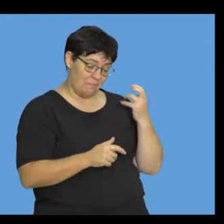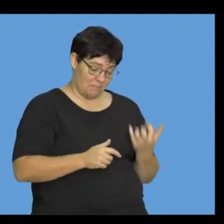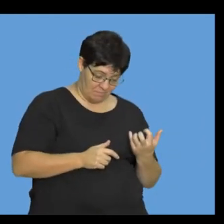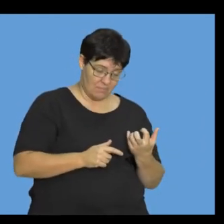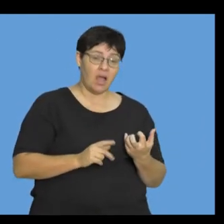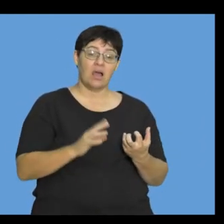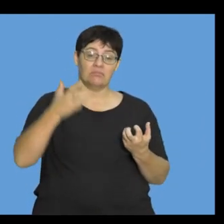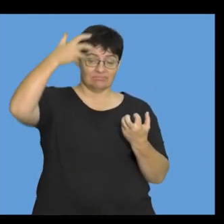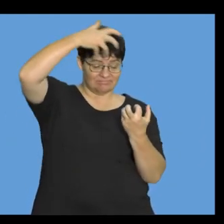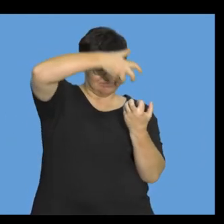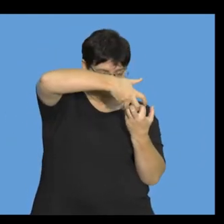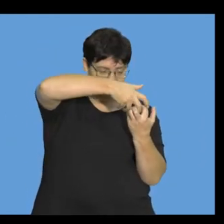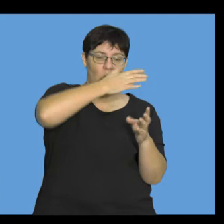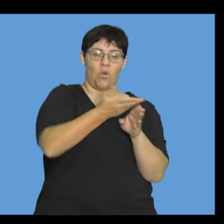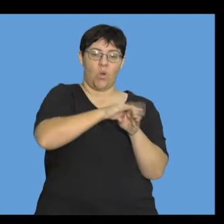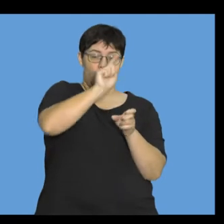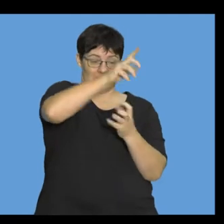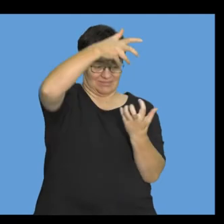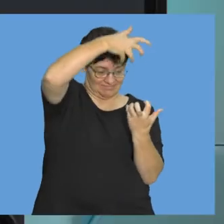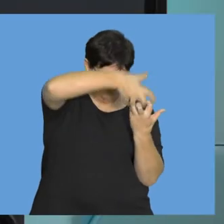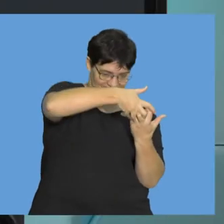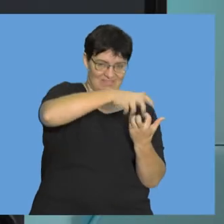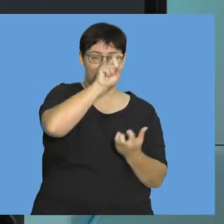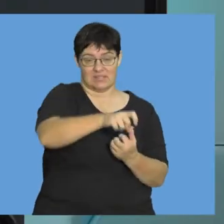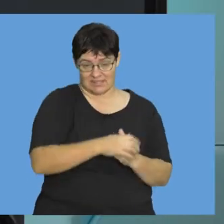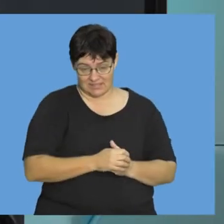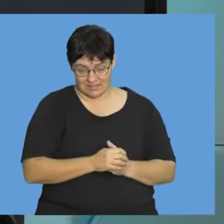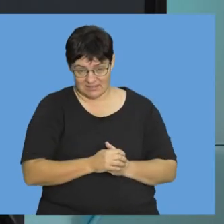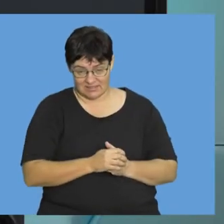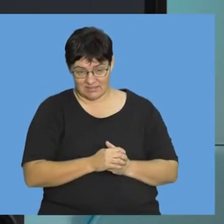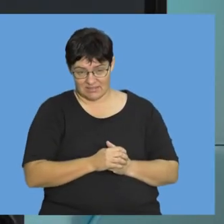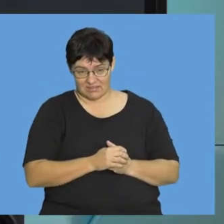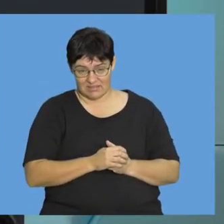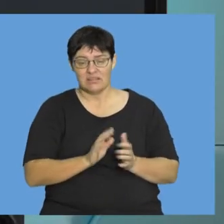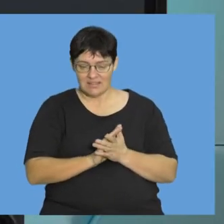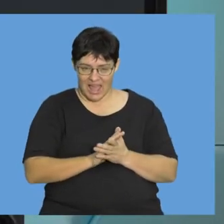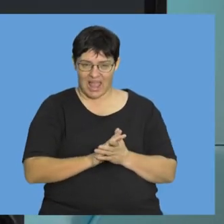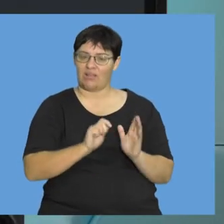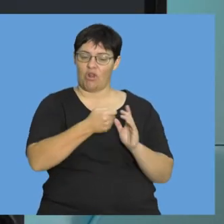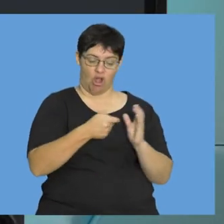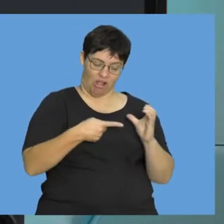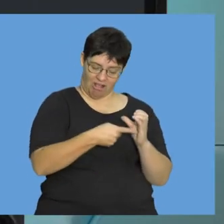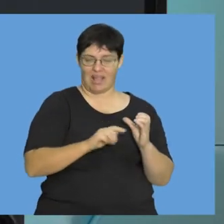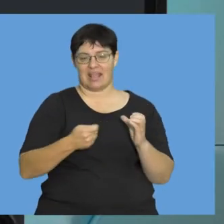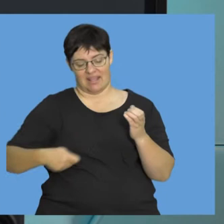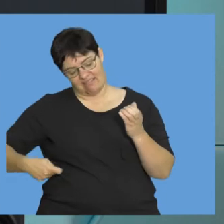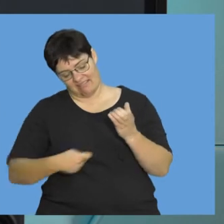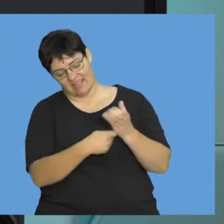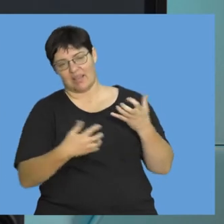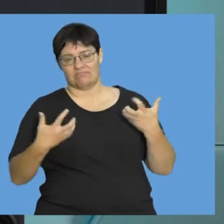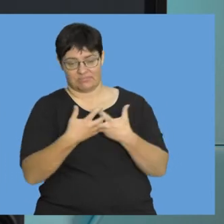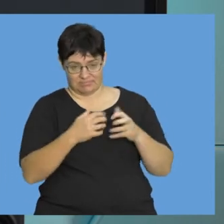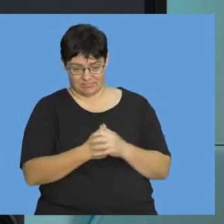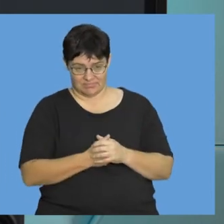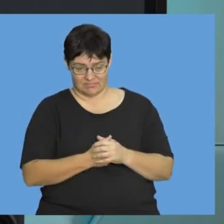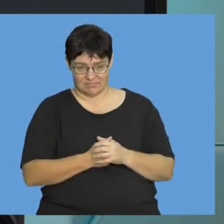enzyme needs to fit with the shape of what it's working on. All right? They fit together like a lock and key.